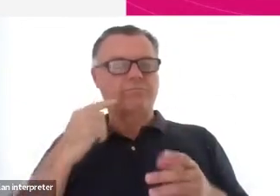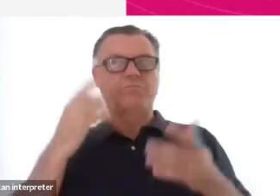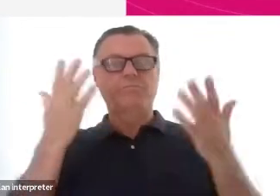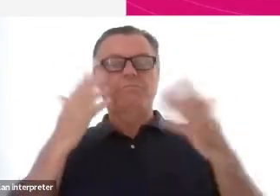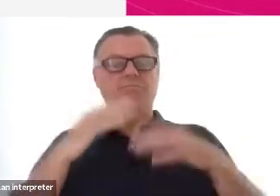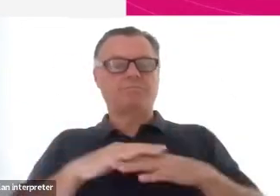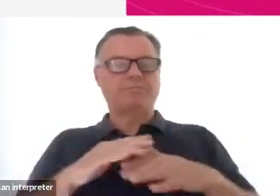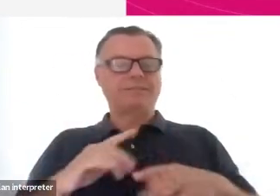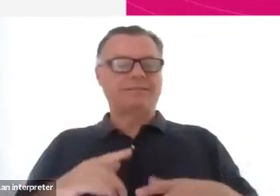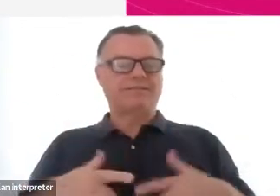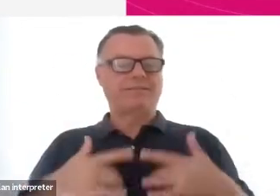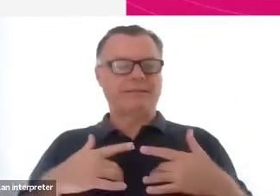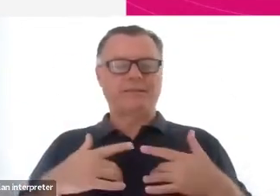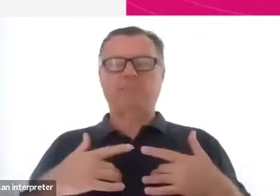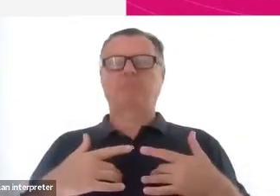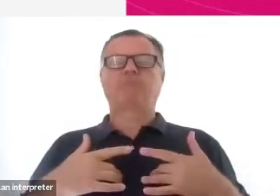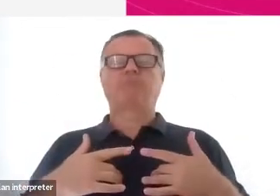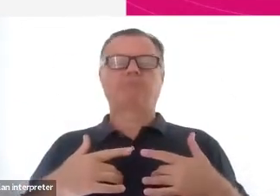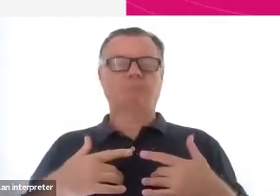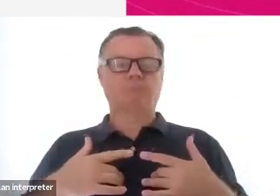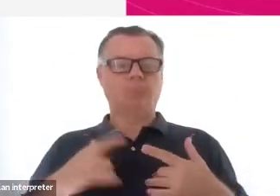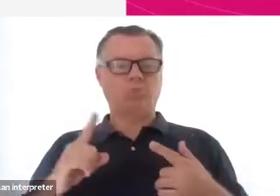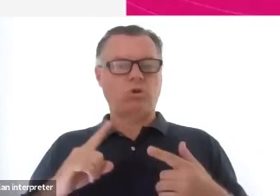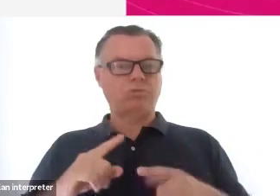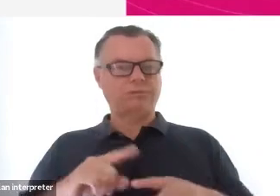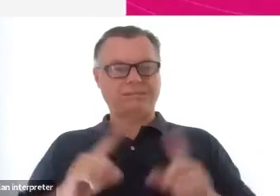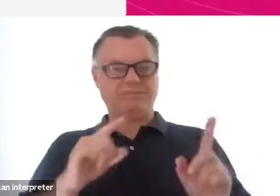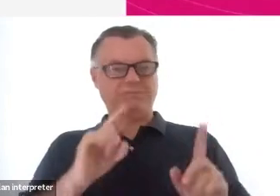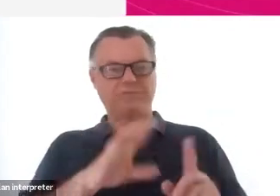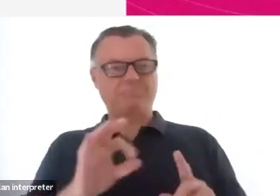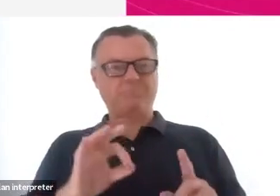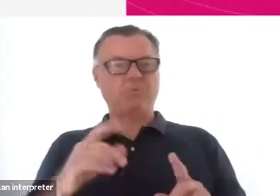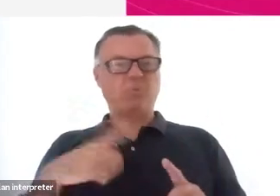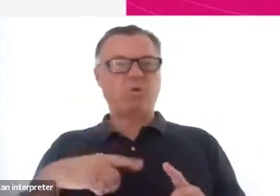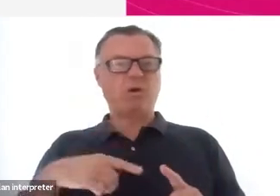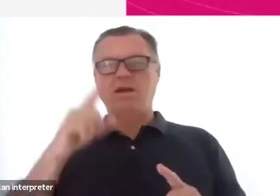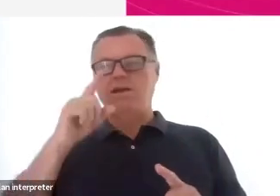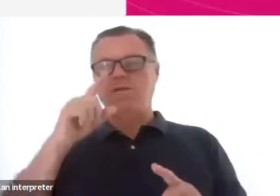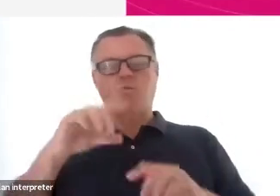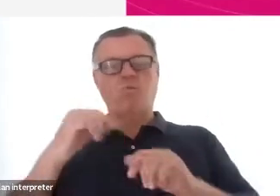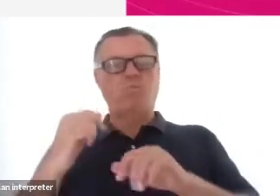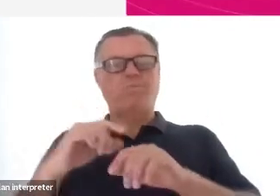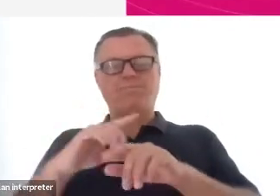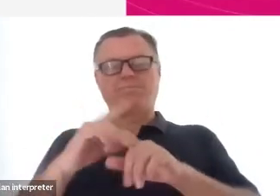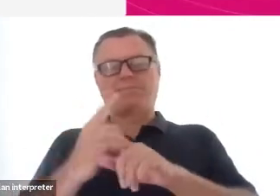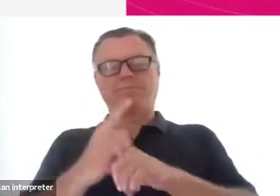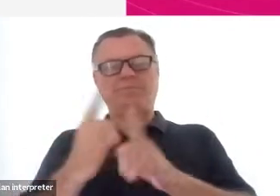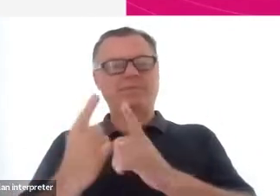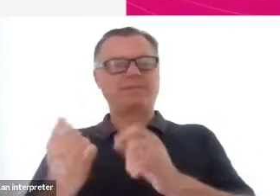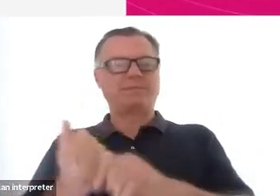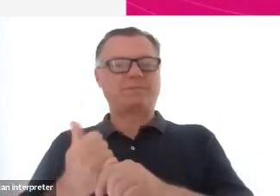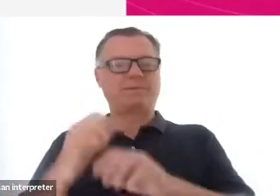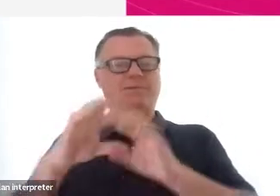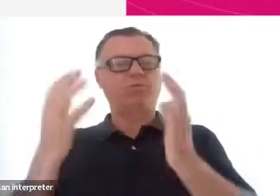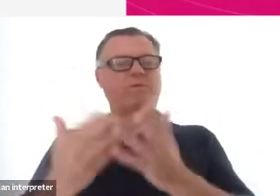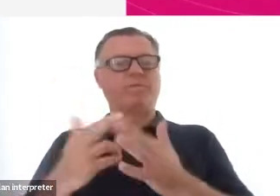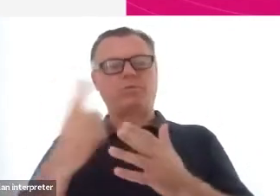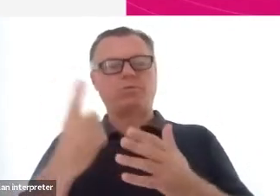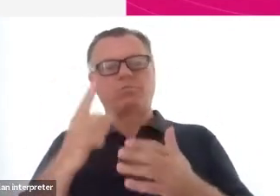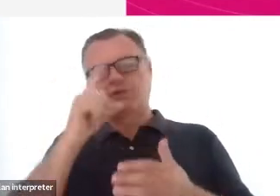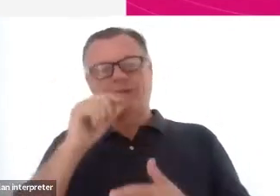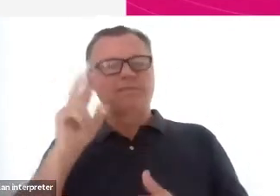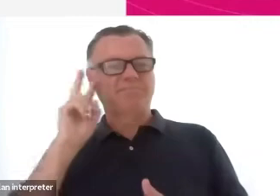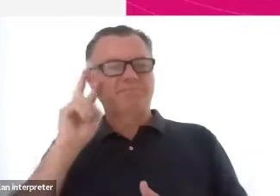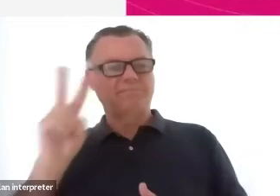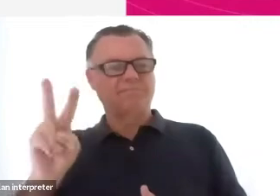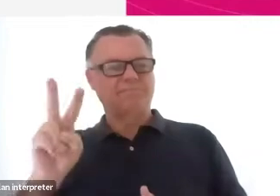because the tools were built for someone else. When you can't make a phone call independently, signal an emergency, or self-advocate, that's a design